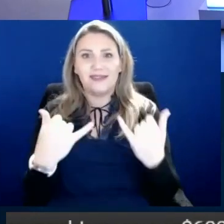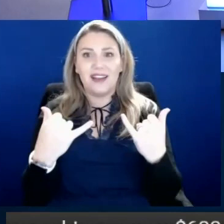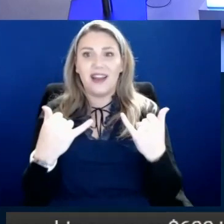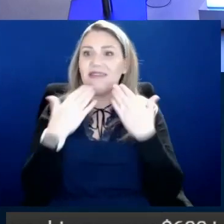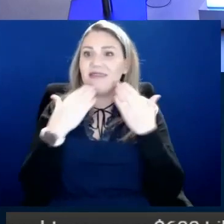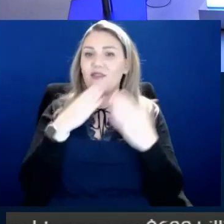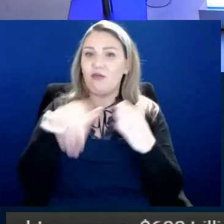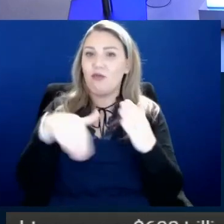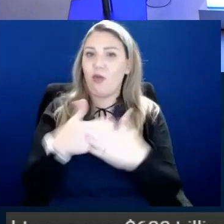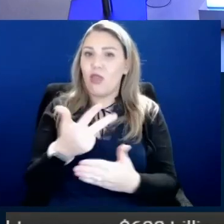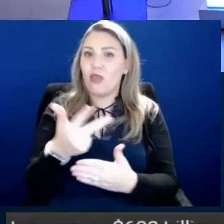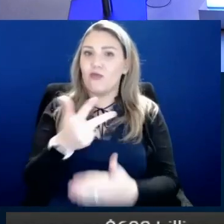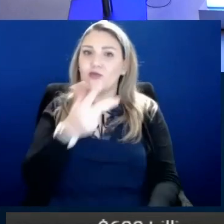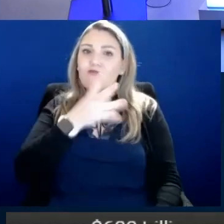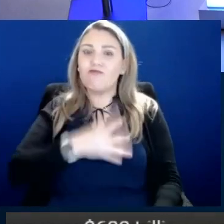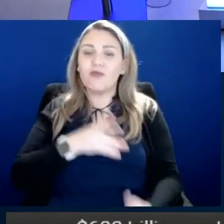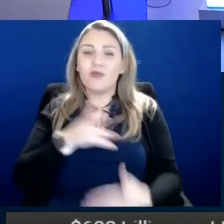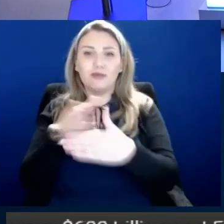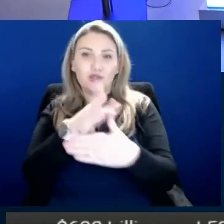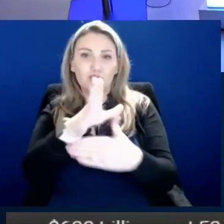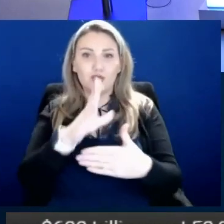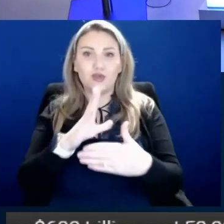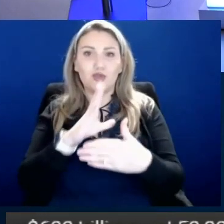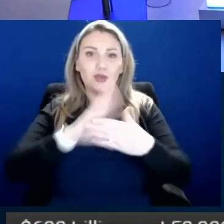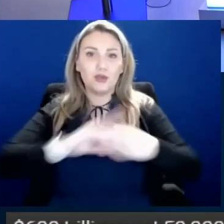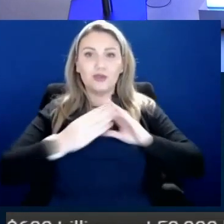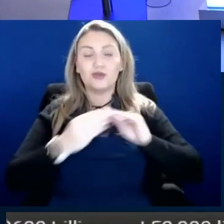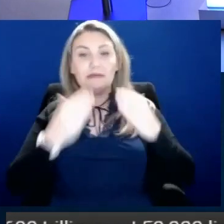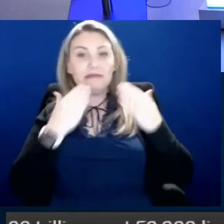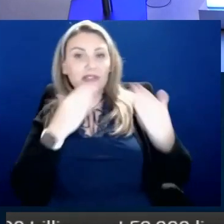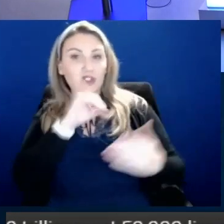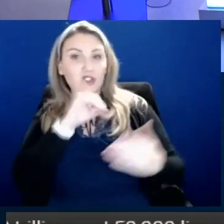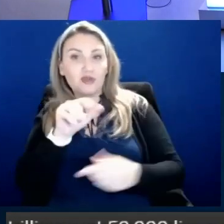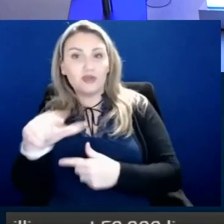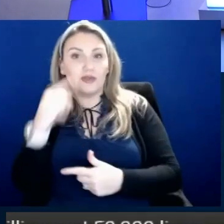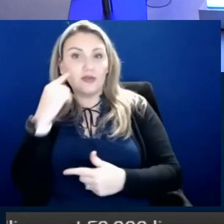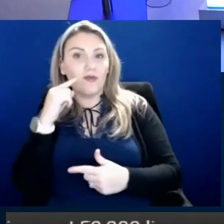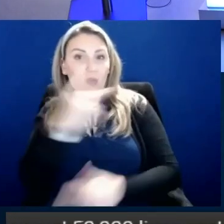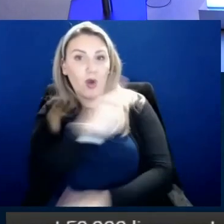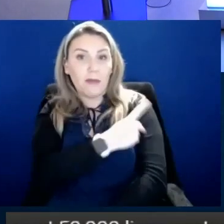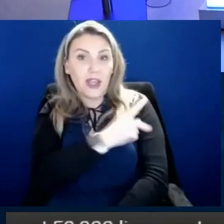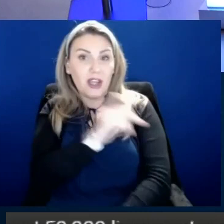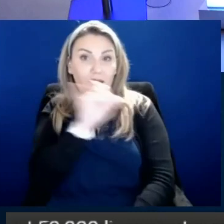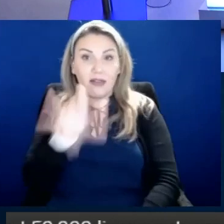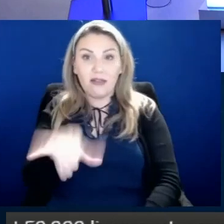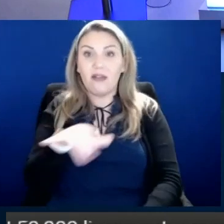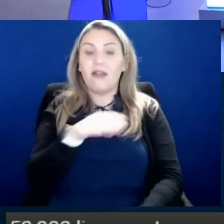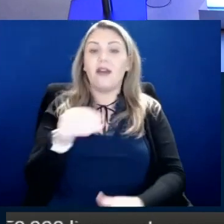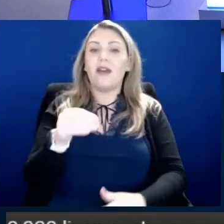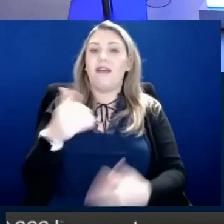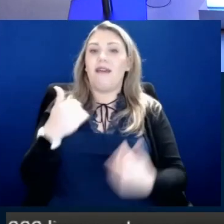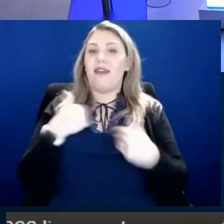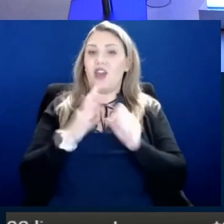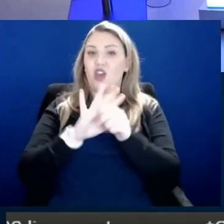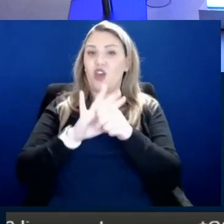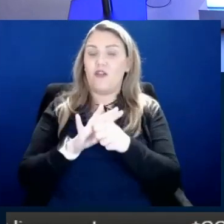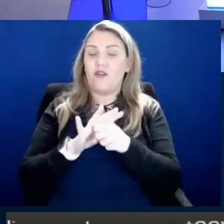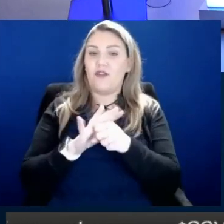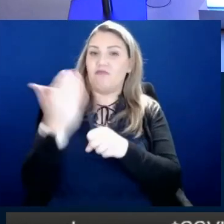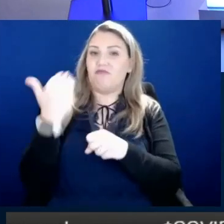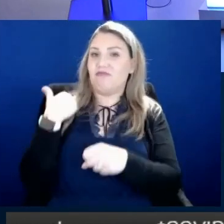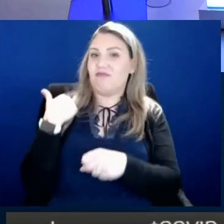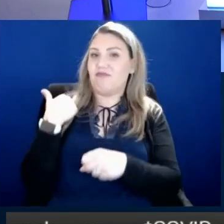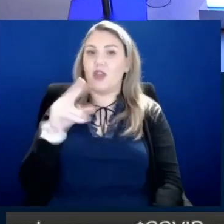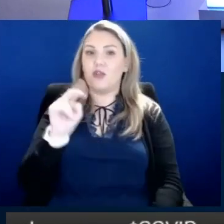for sharing your stories. Jill, thank you for what you're doing for patients like this. She says she had COVID back in November of 2020. The